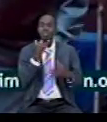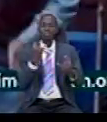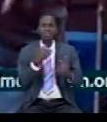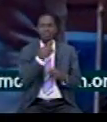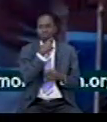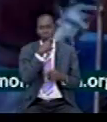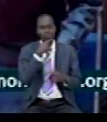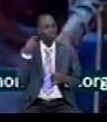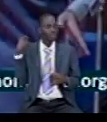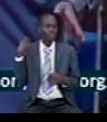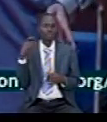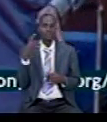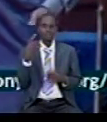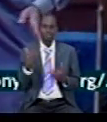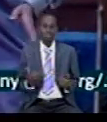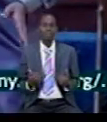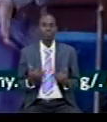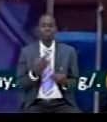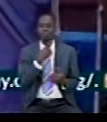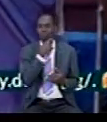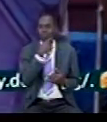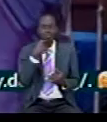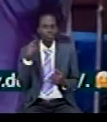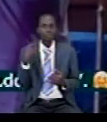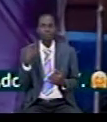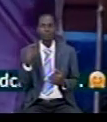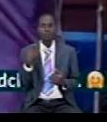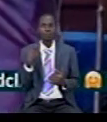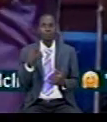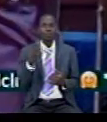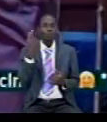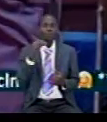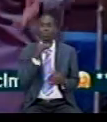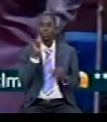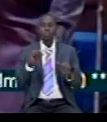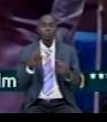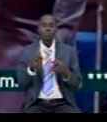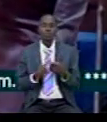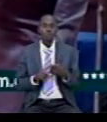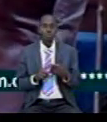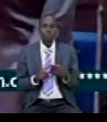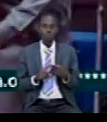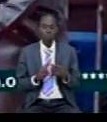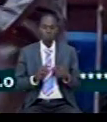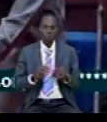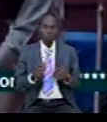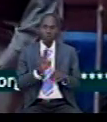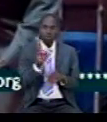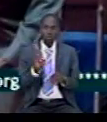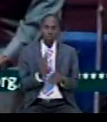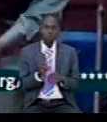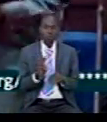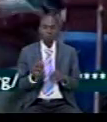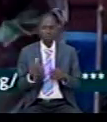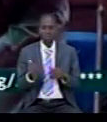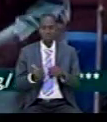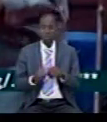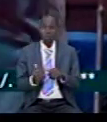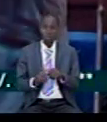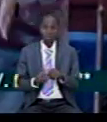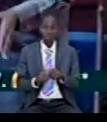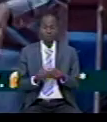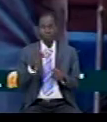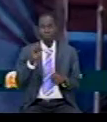Everywhere is dried. She was not able to wear her shoes or slippers, but now